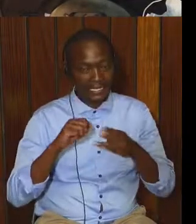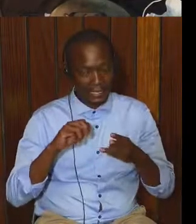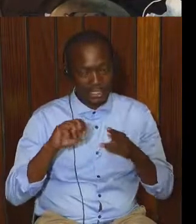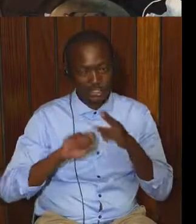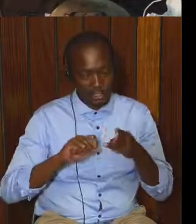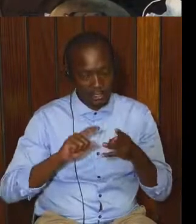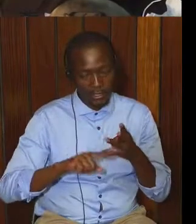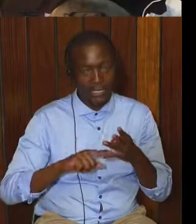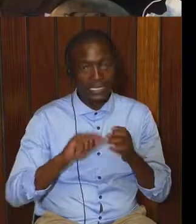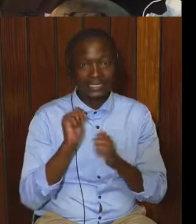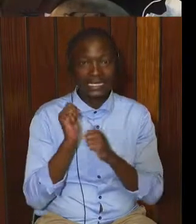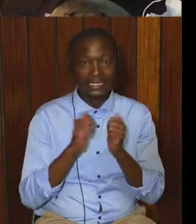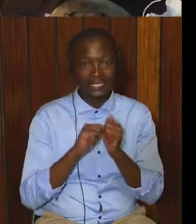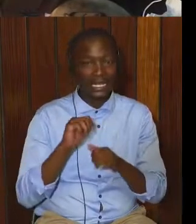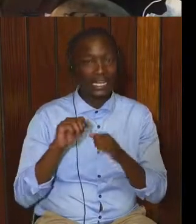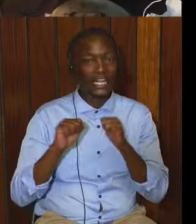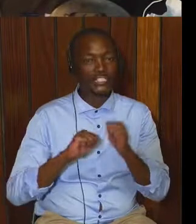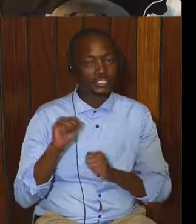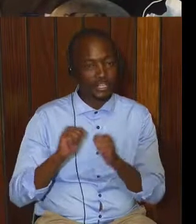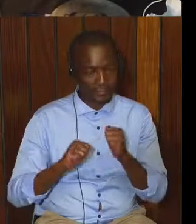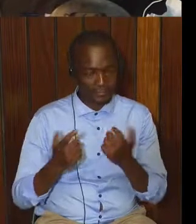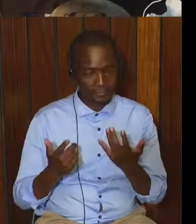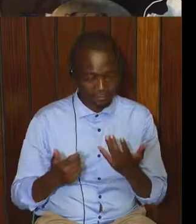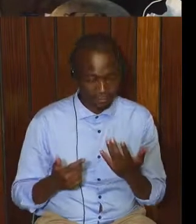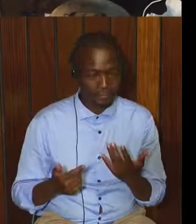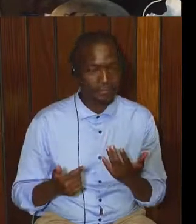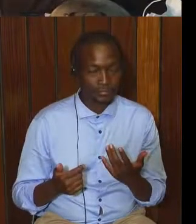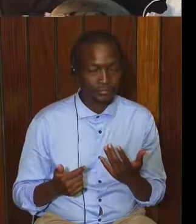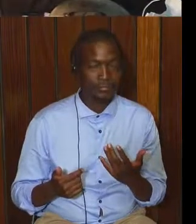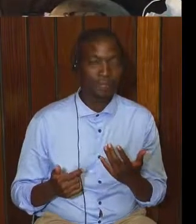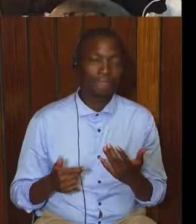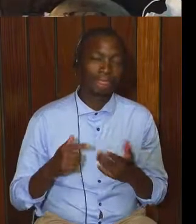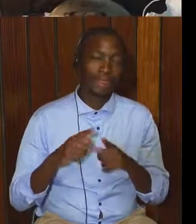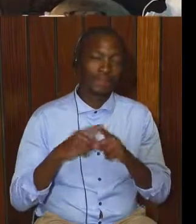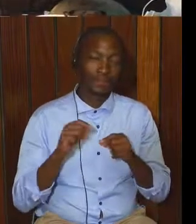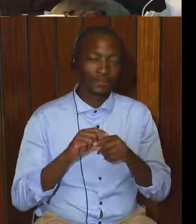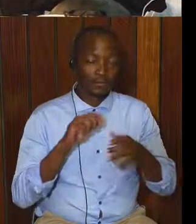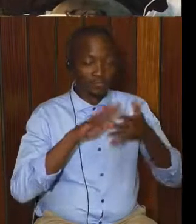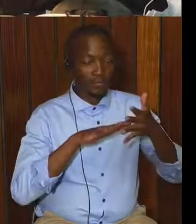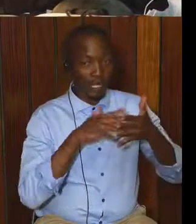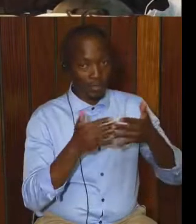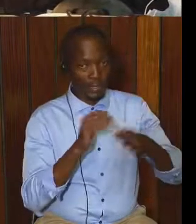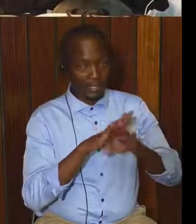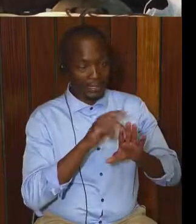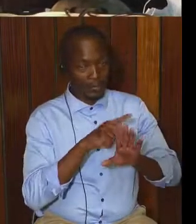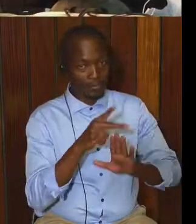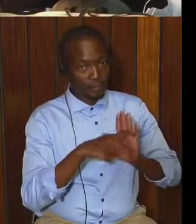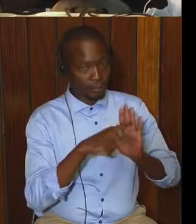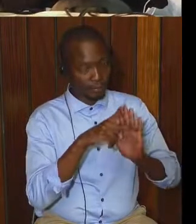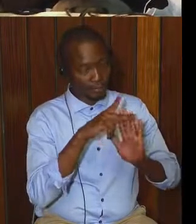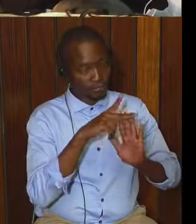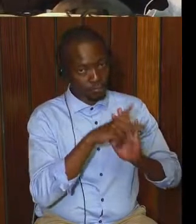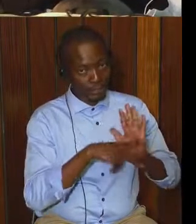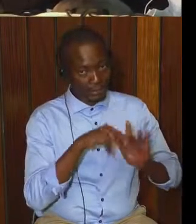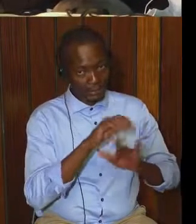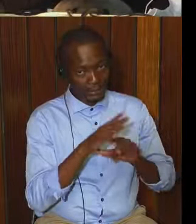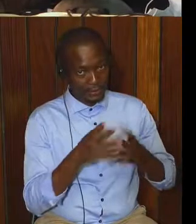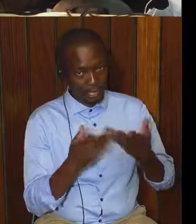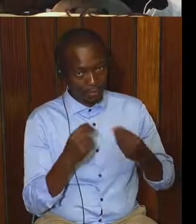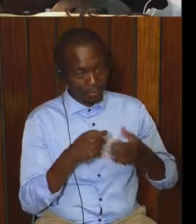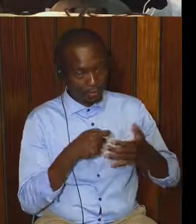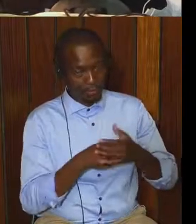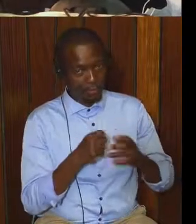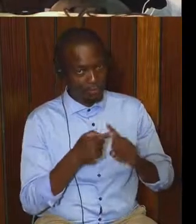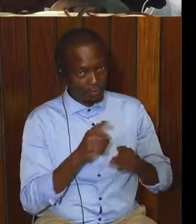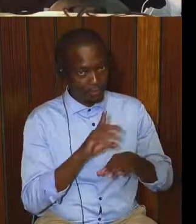engineer. So immediately, once we have our framework policy on how are we going to procure from our own database,